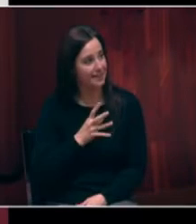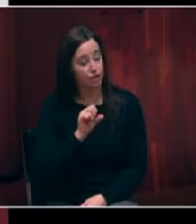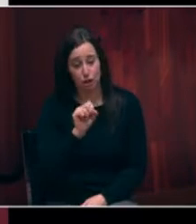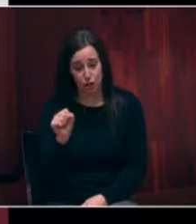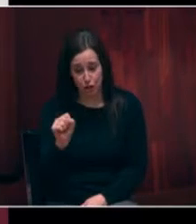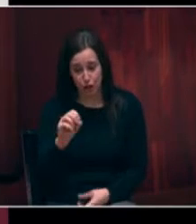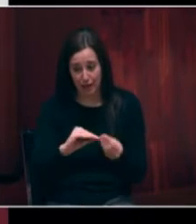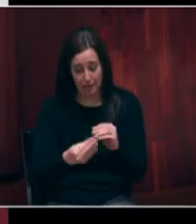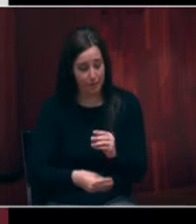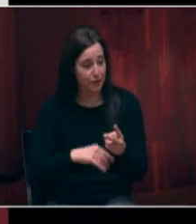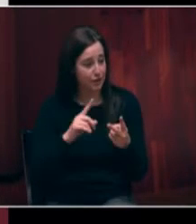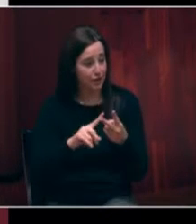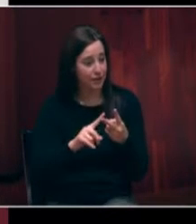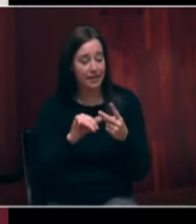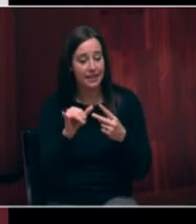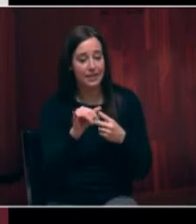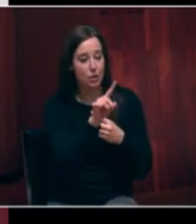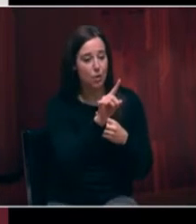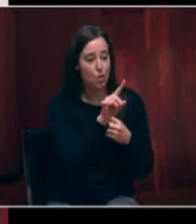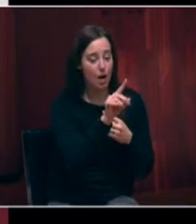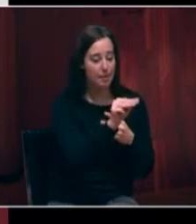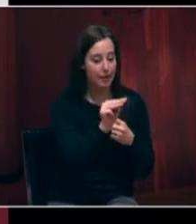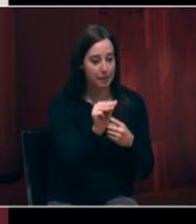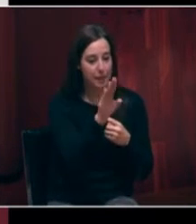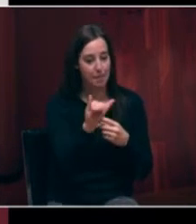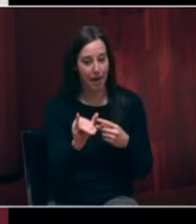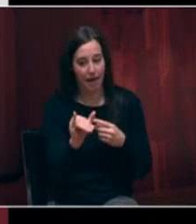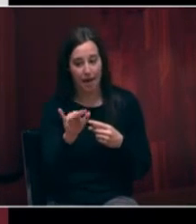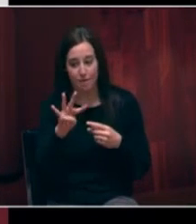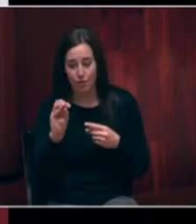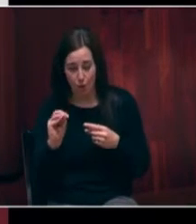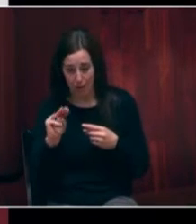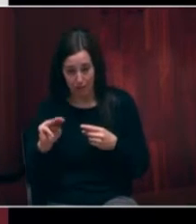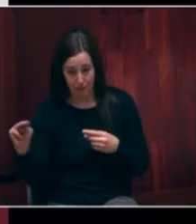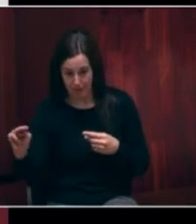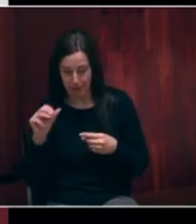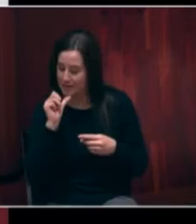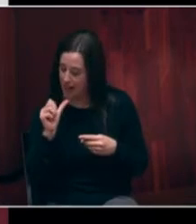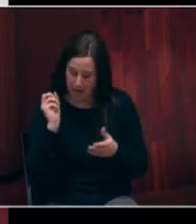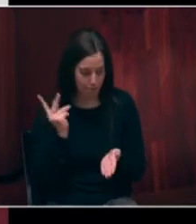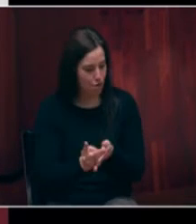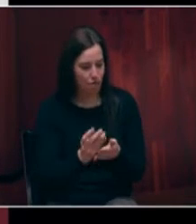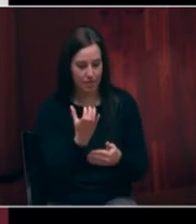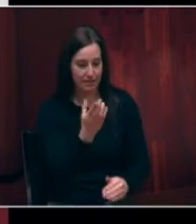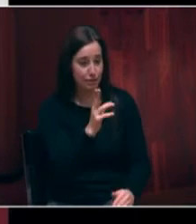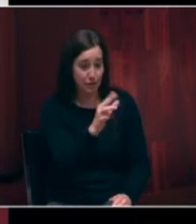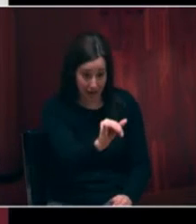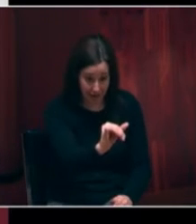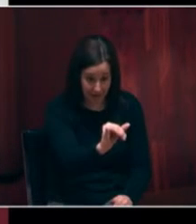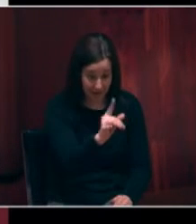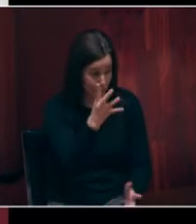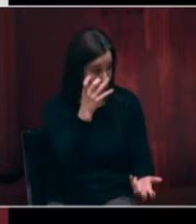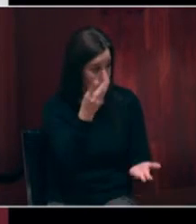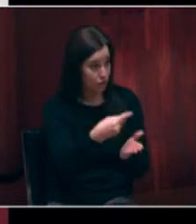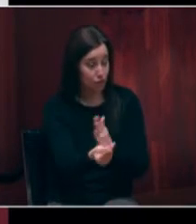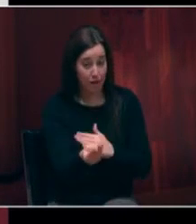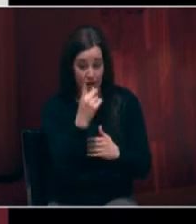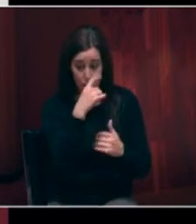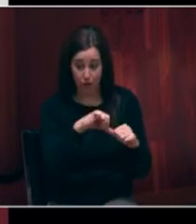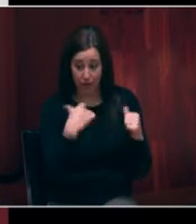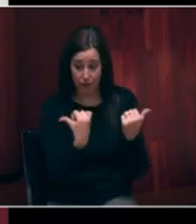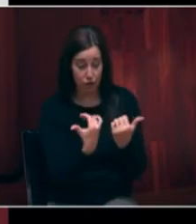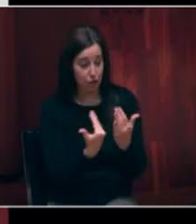produces particles 1 millimeter by 40 millimeter, not approved for CUI. Buyer beware. If you're going to go out and buy new shredders for your